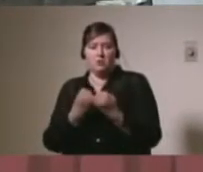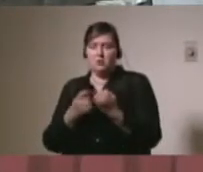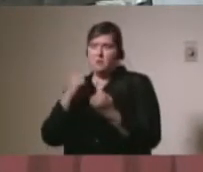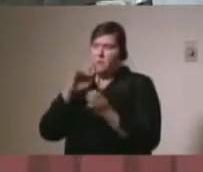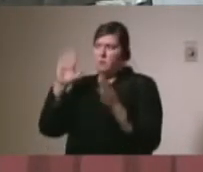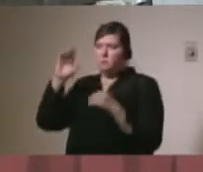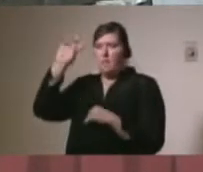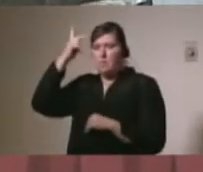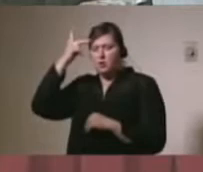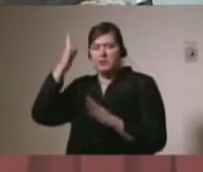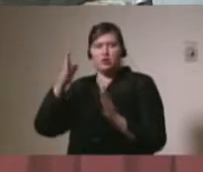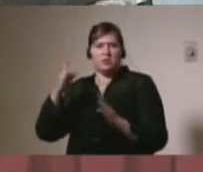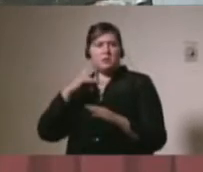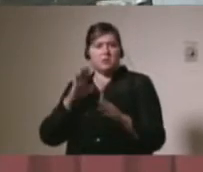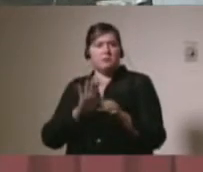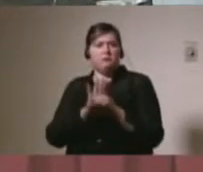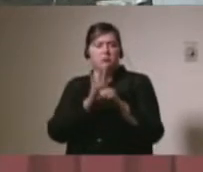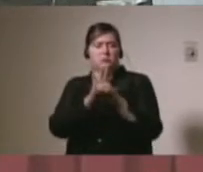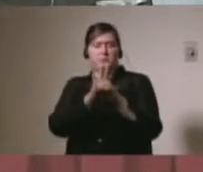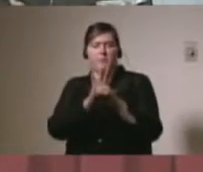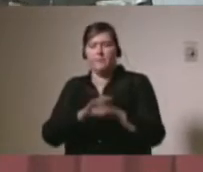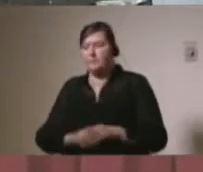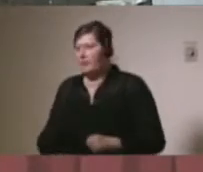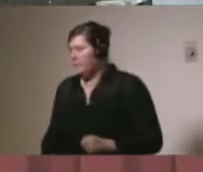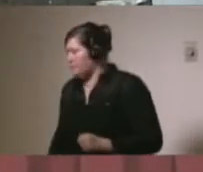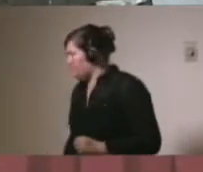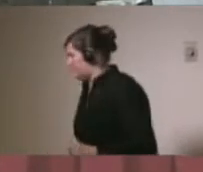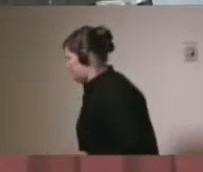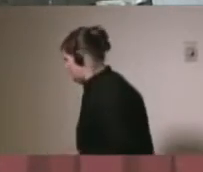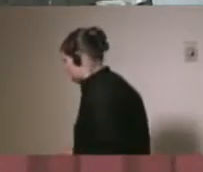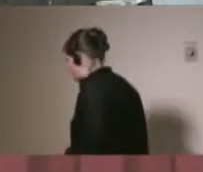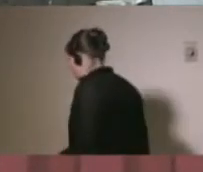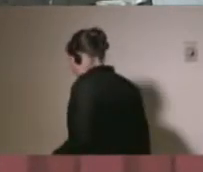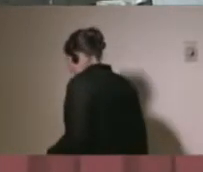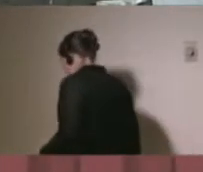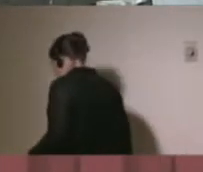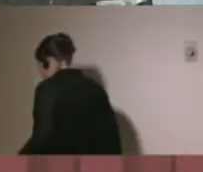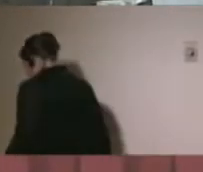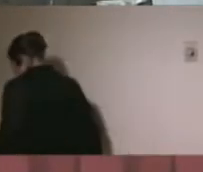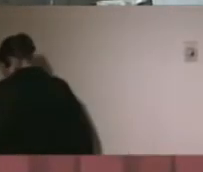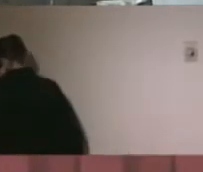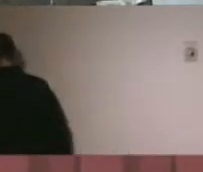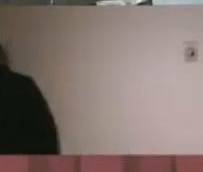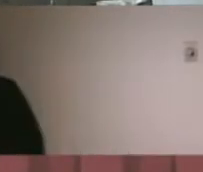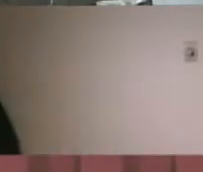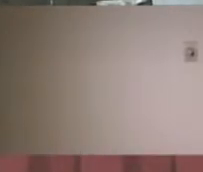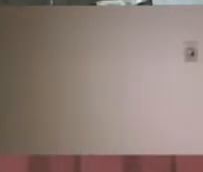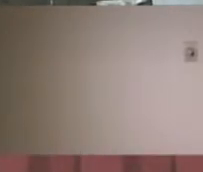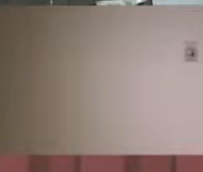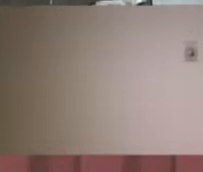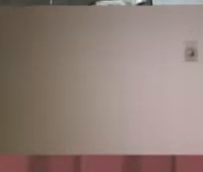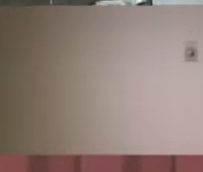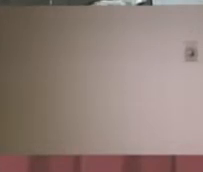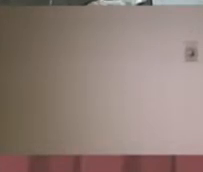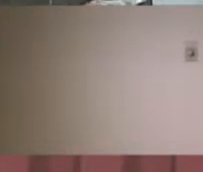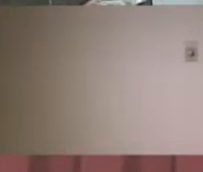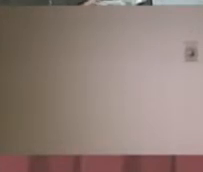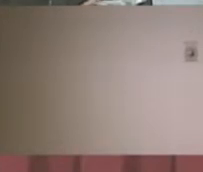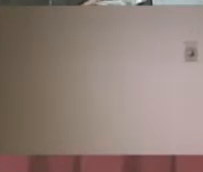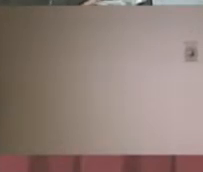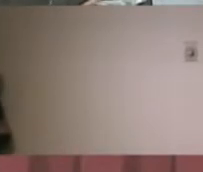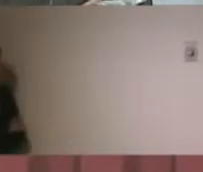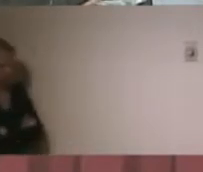politicians. So really, Kiwi Bank, like I say, is